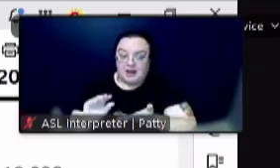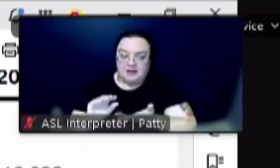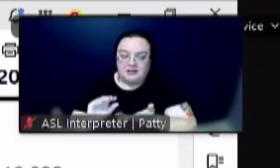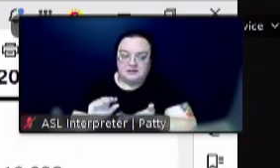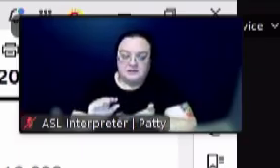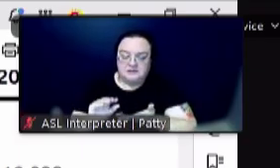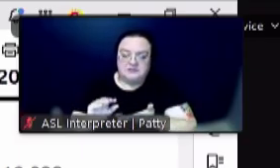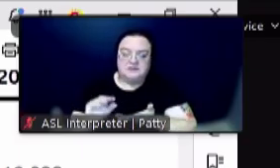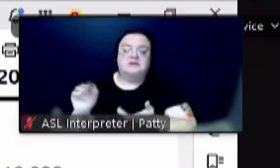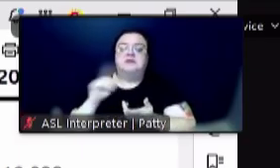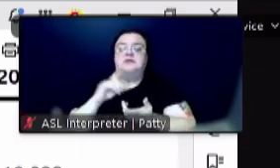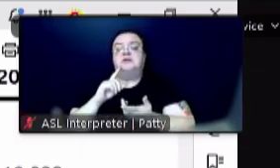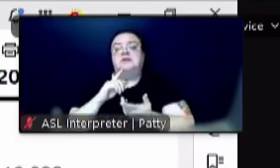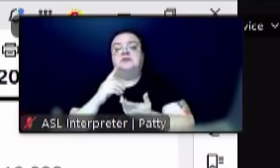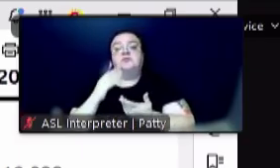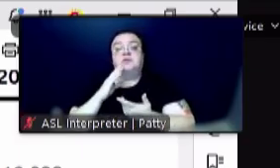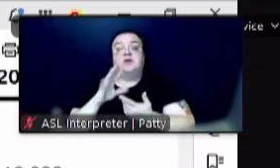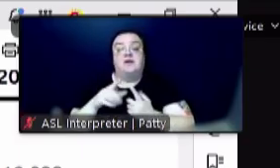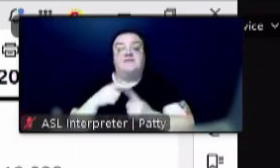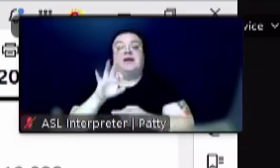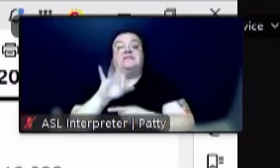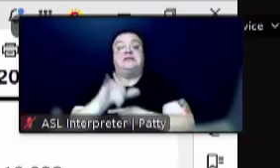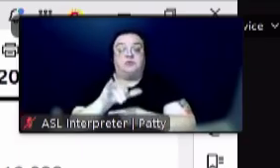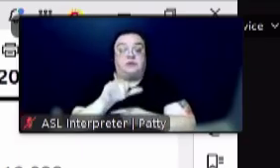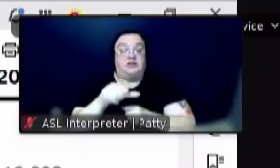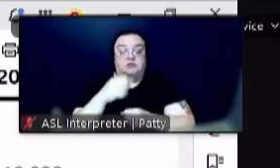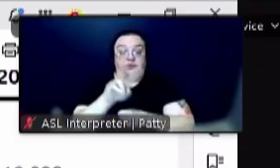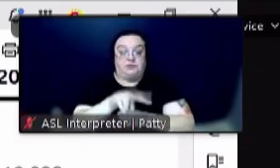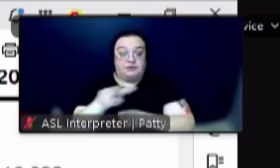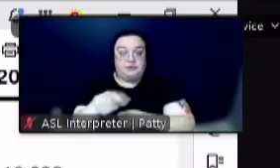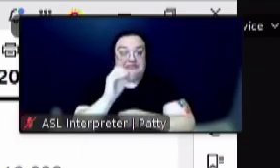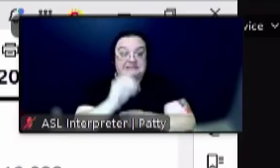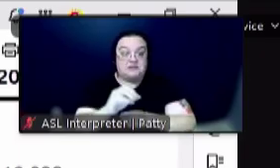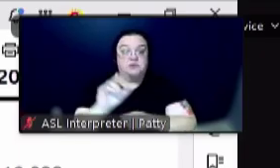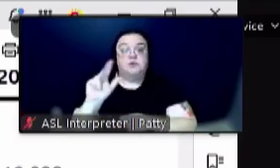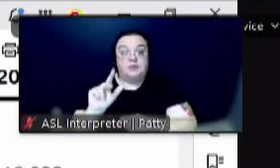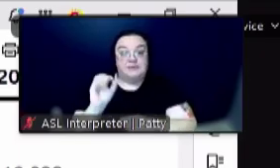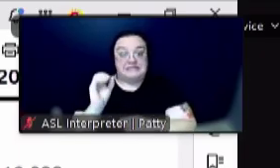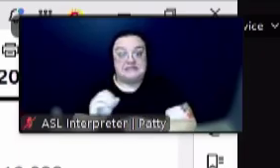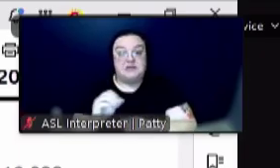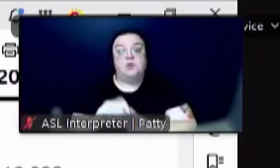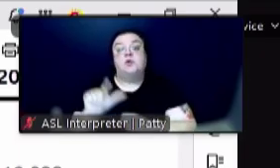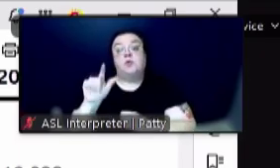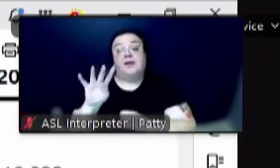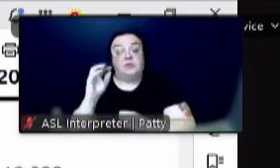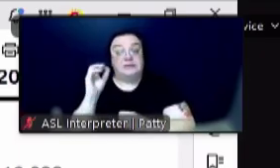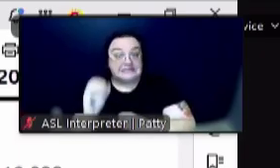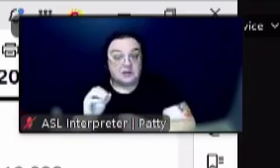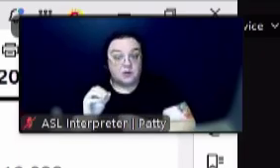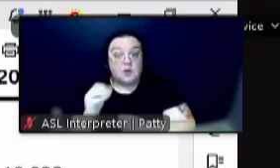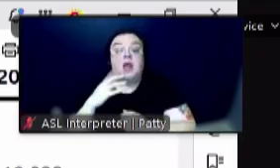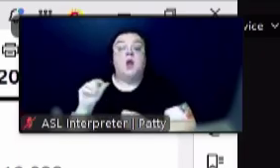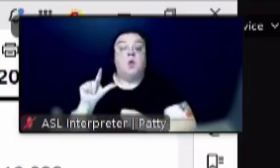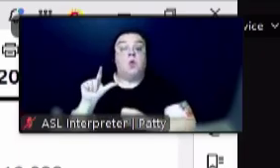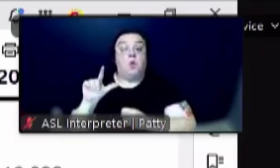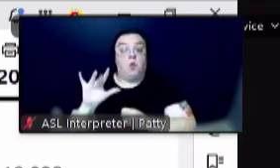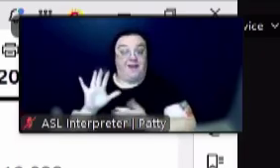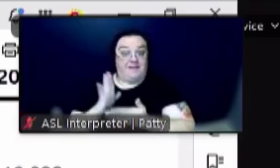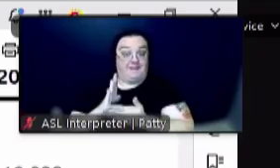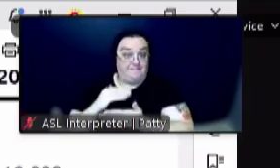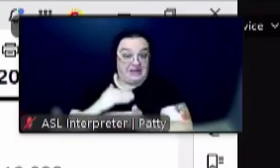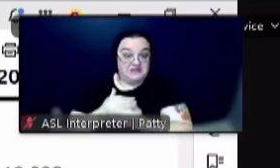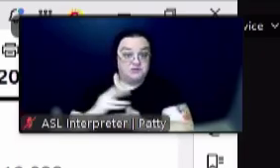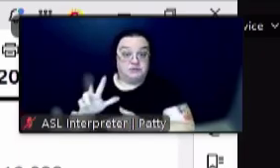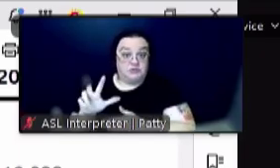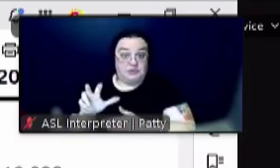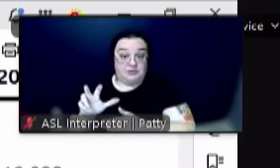okay. actuals of fiscal year 22 was 0, 23 was 0, 24 was 0, and 25 budgeted was